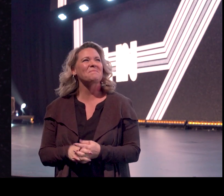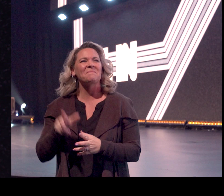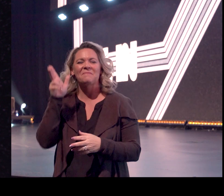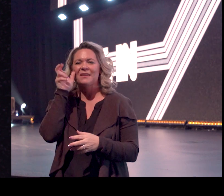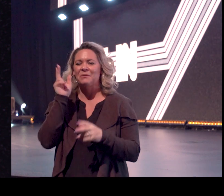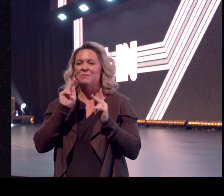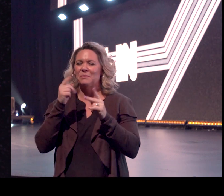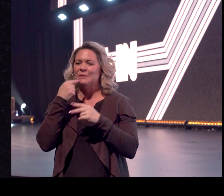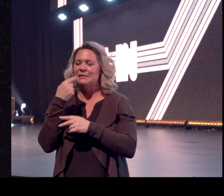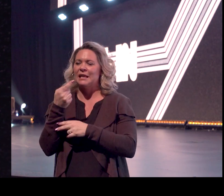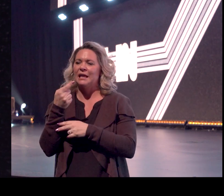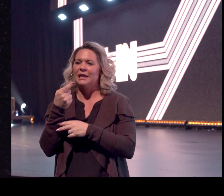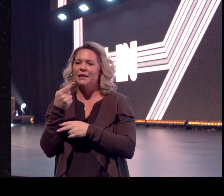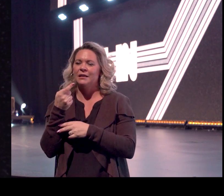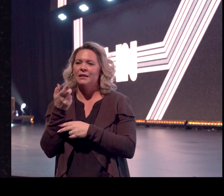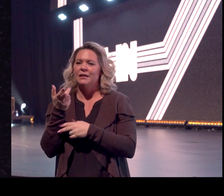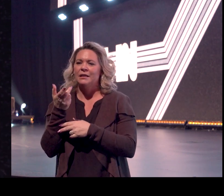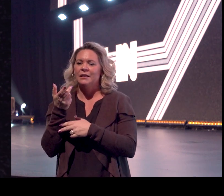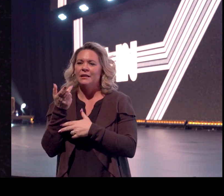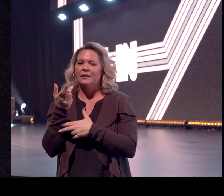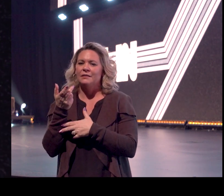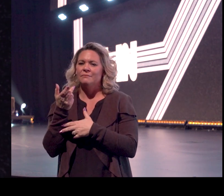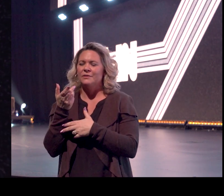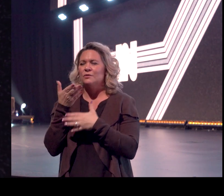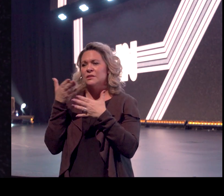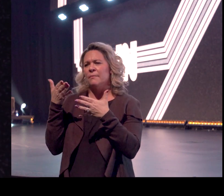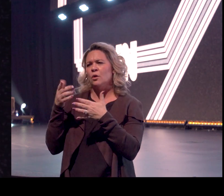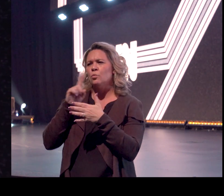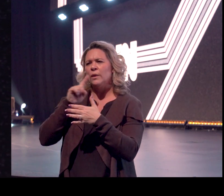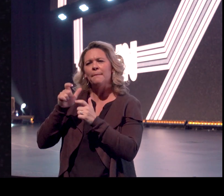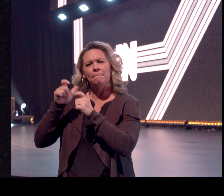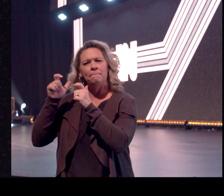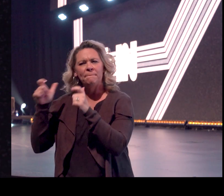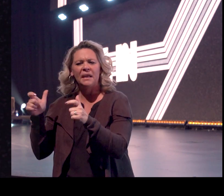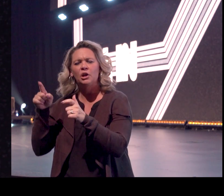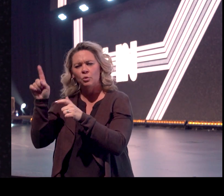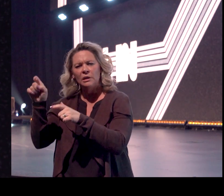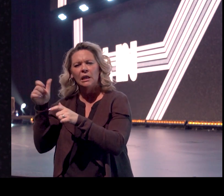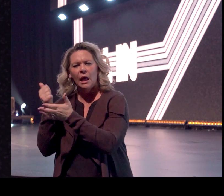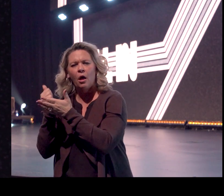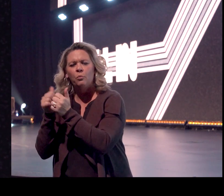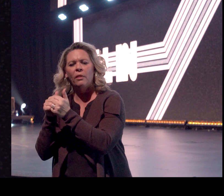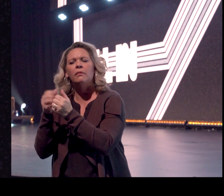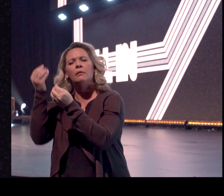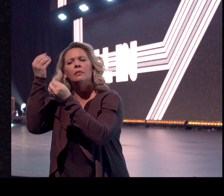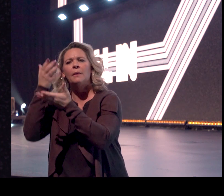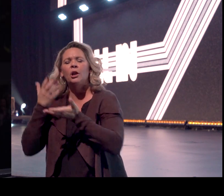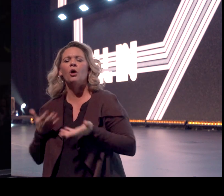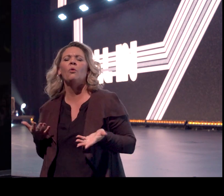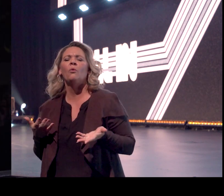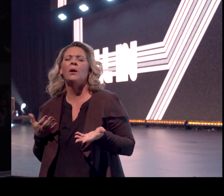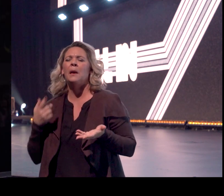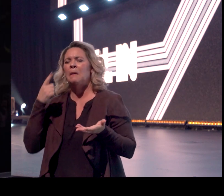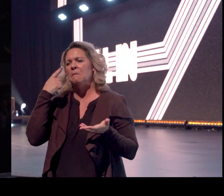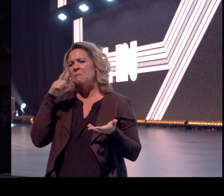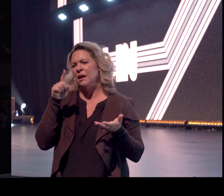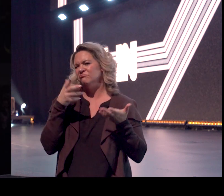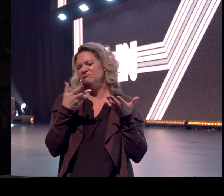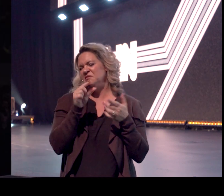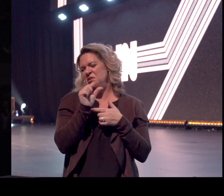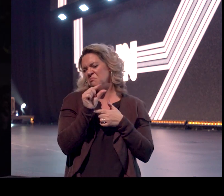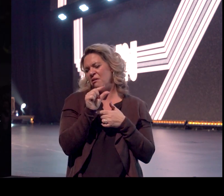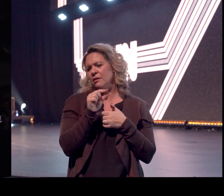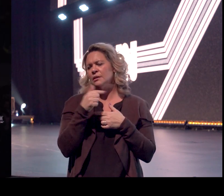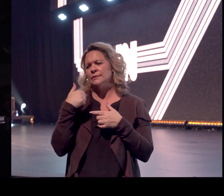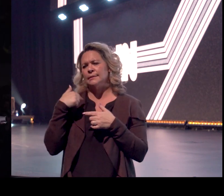It's like, you know, I've heard people say to me before, they've said something like this: hey, if there's something really big at the church you need help with, like, let me know. But, like,